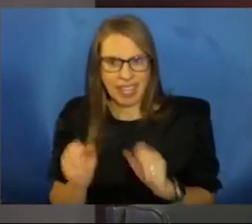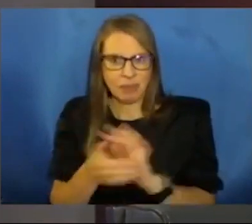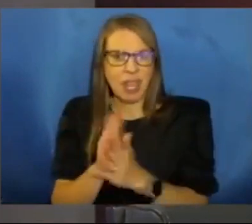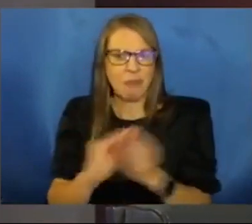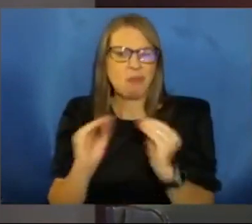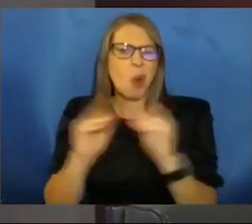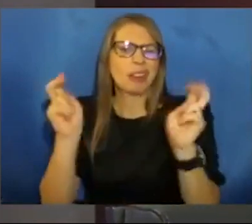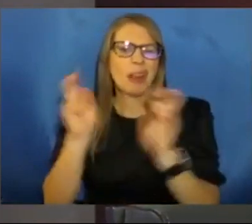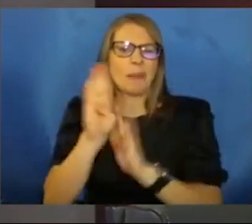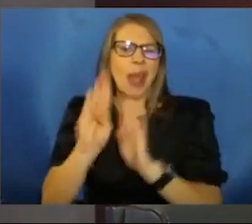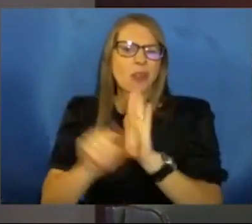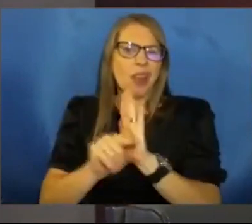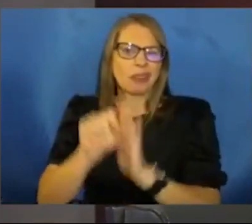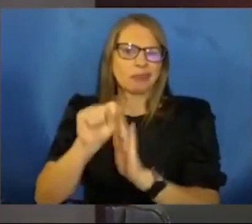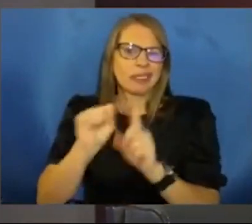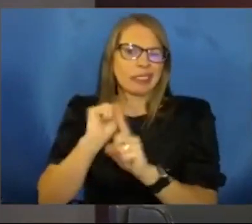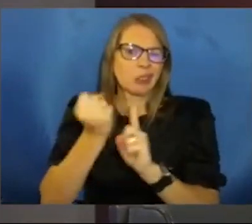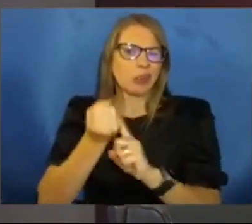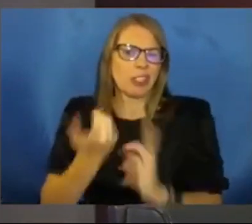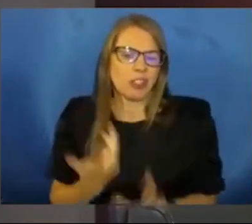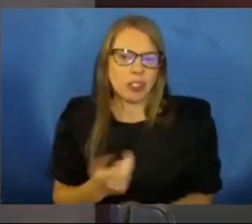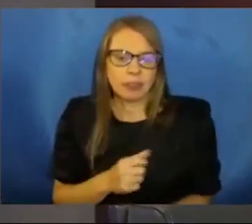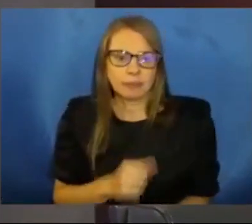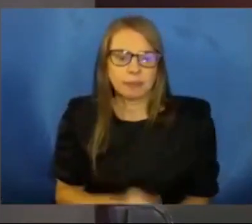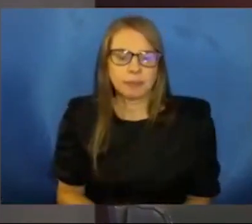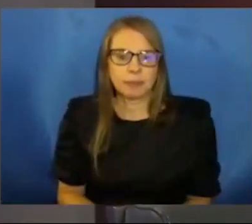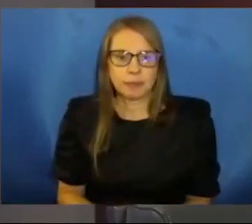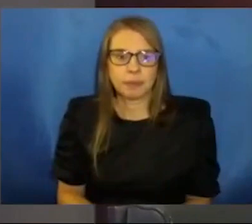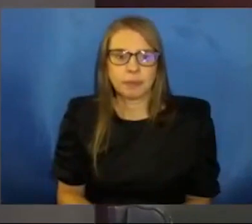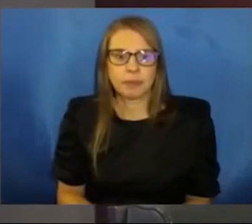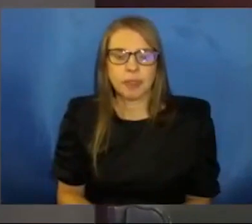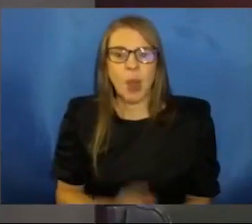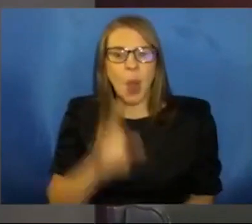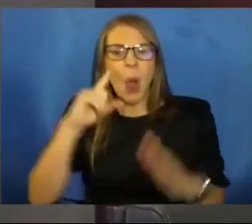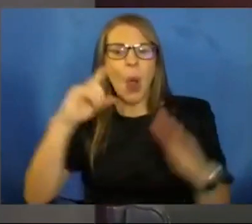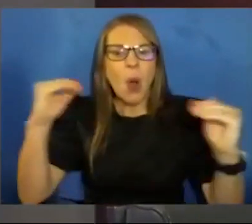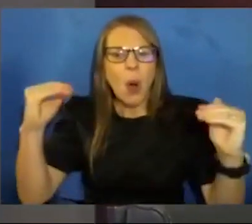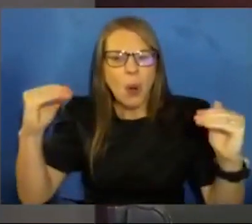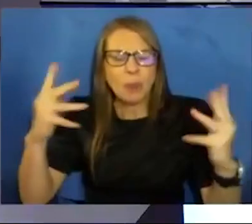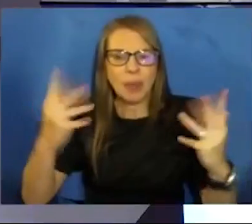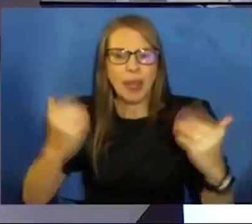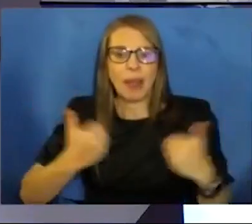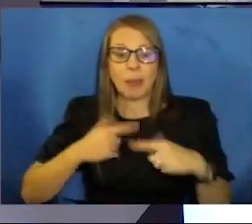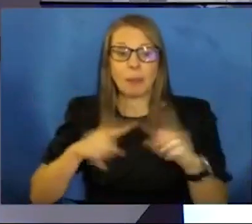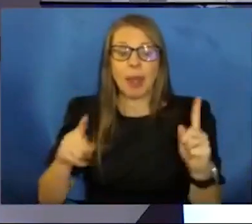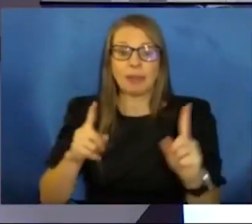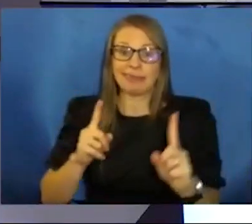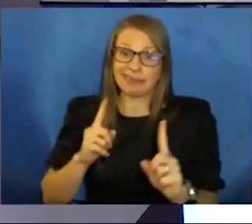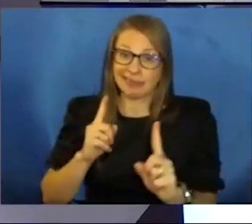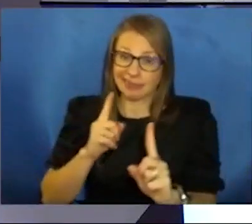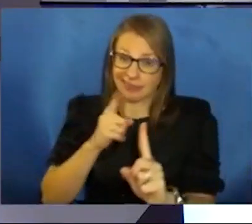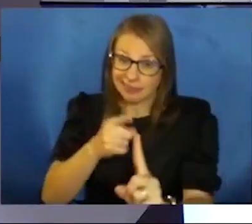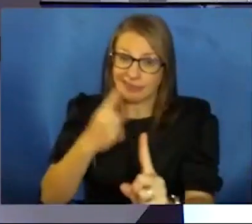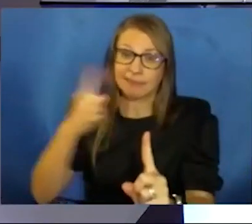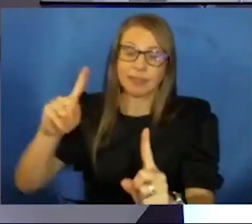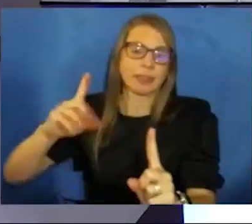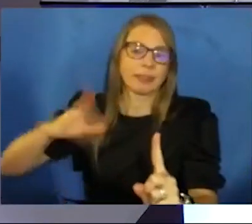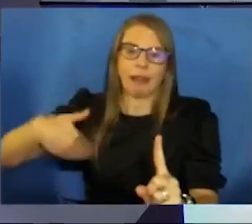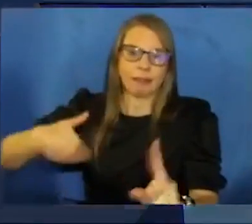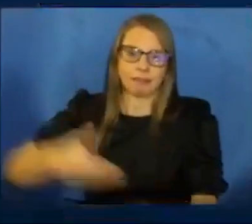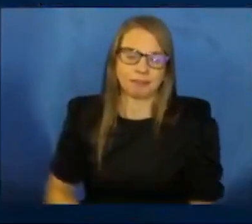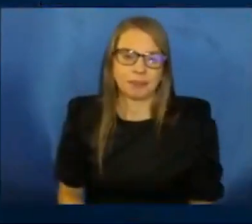And she did fine. She got through it. And it was just a little bit of a reminder to me that we can get through this, and this can become something